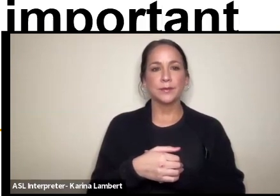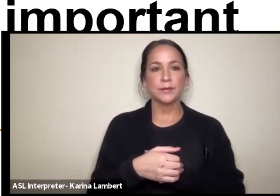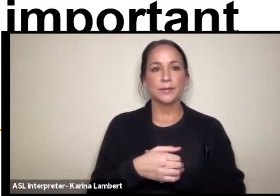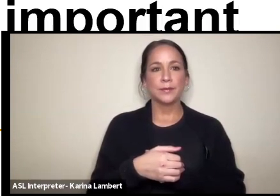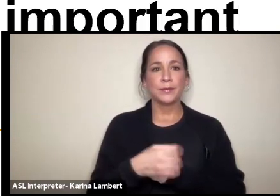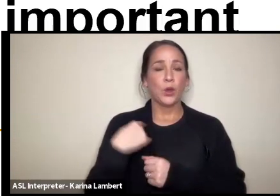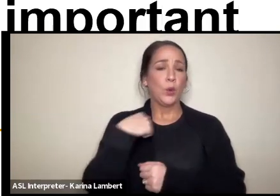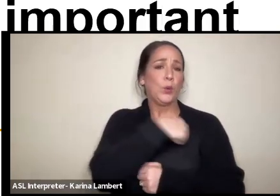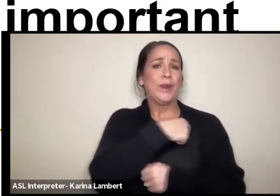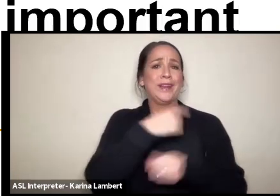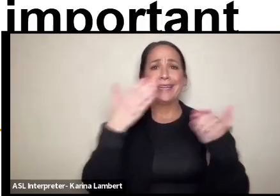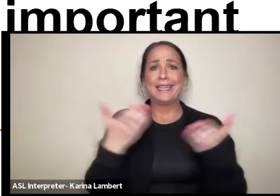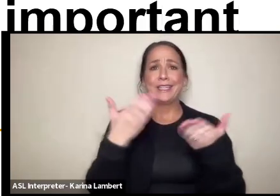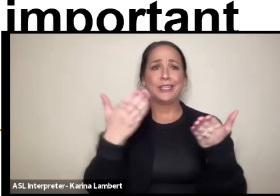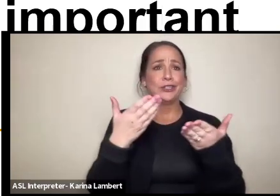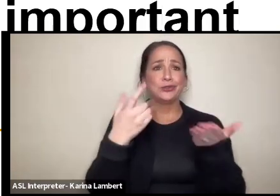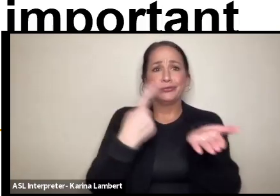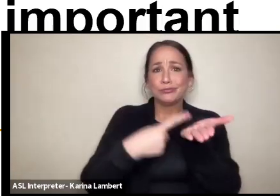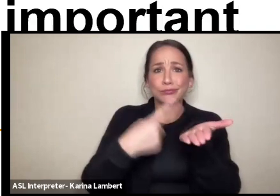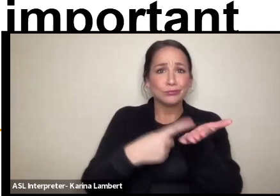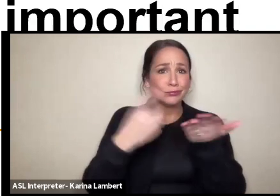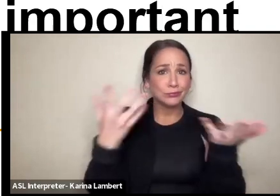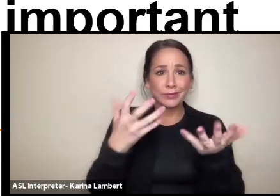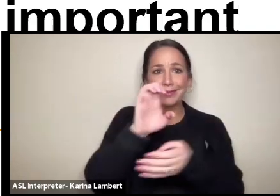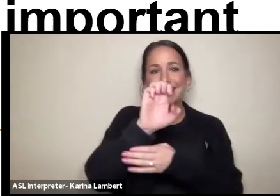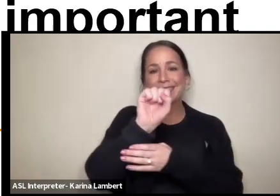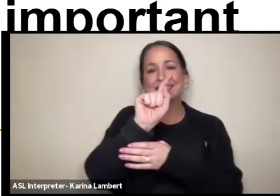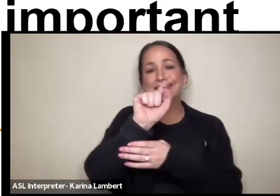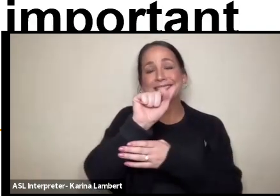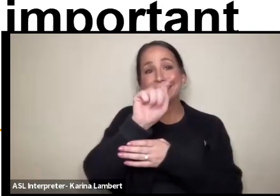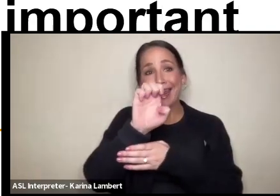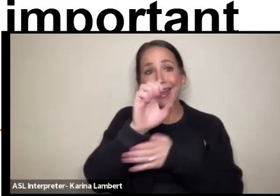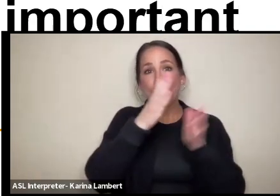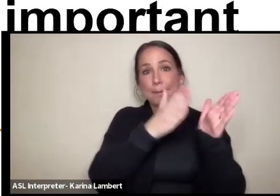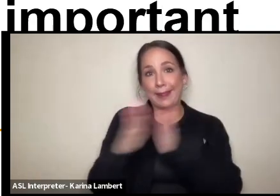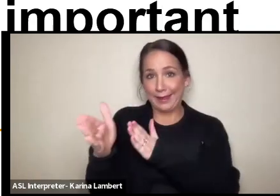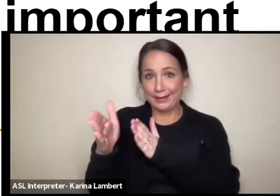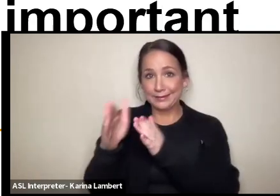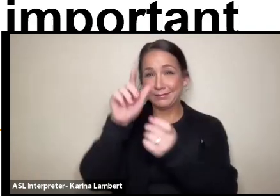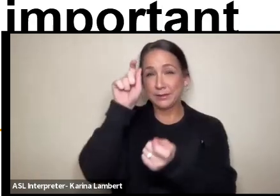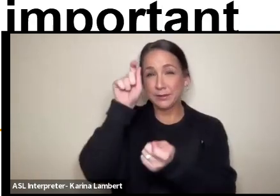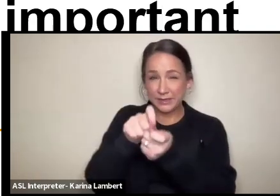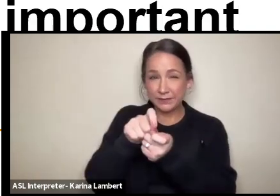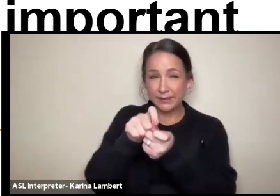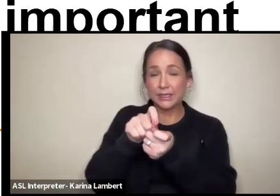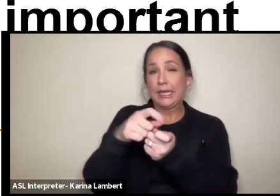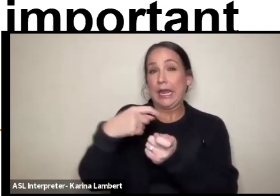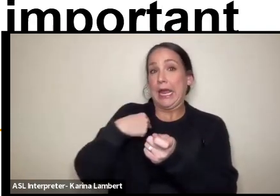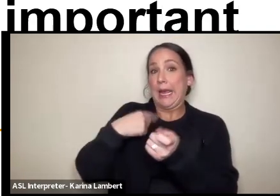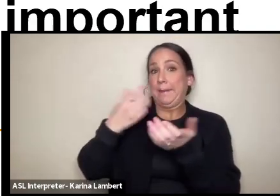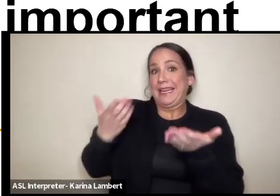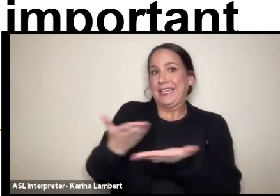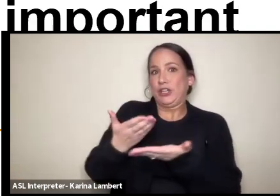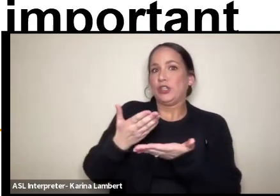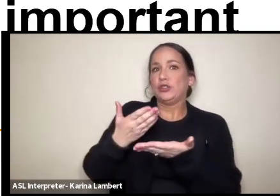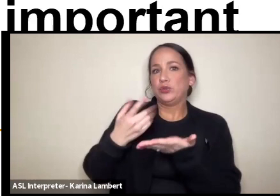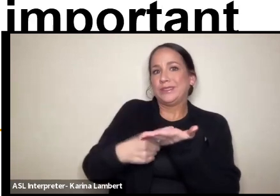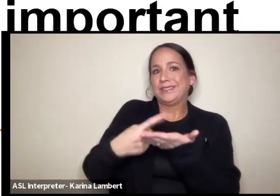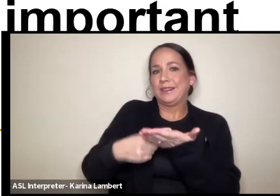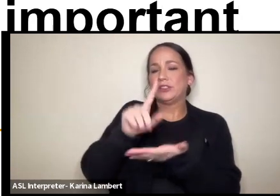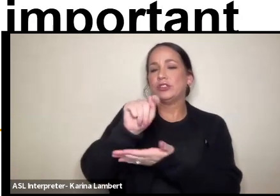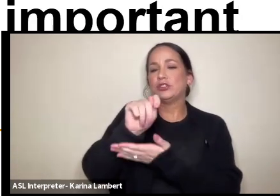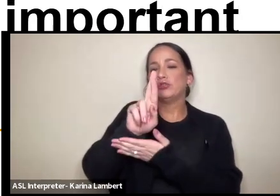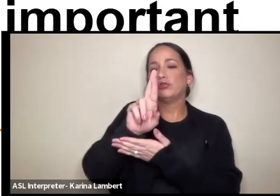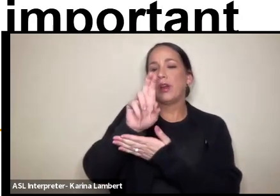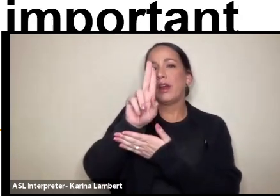So we're here to talk about estate planning, or specifically, I'm here to talk about trust, but I can't really